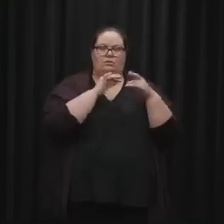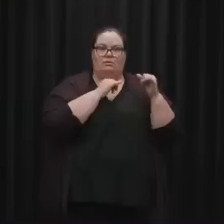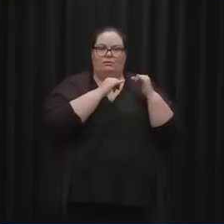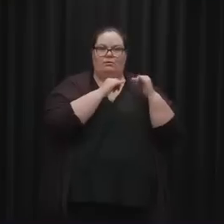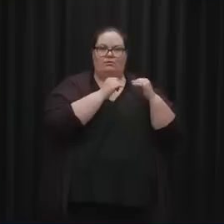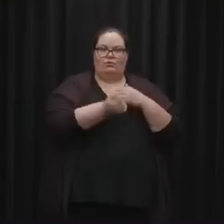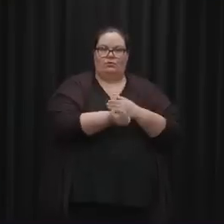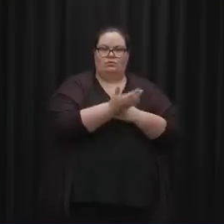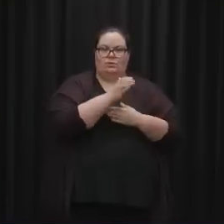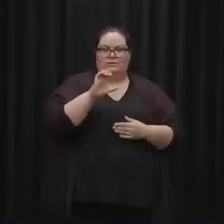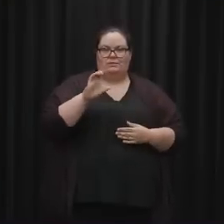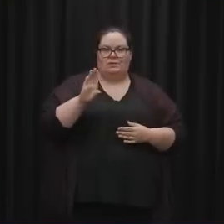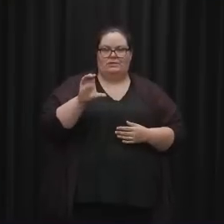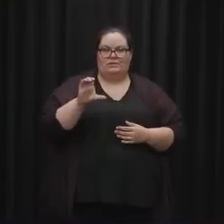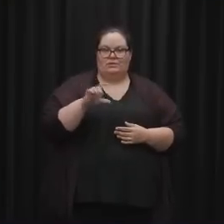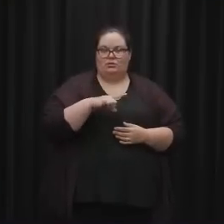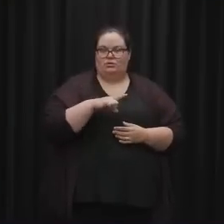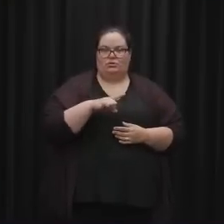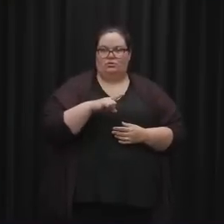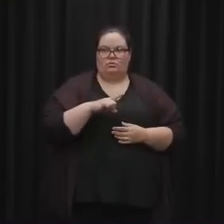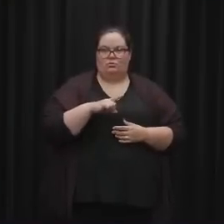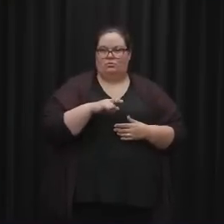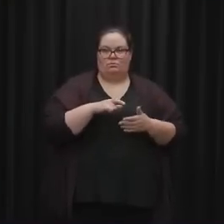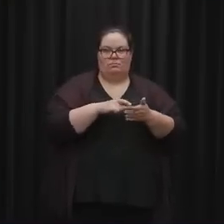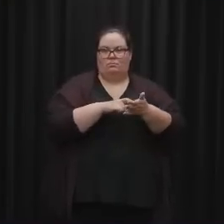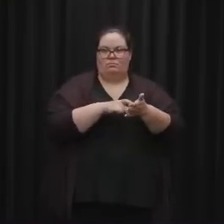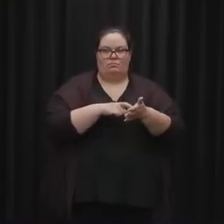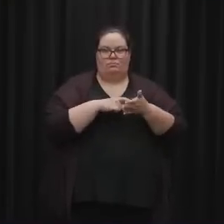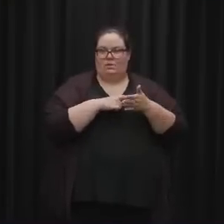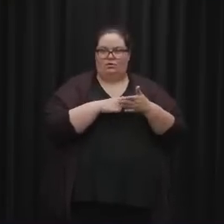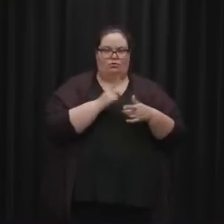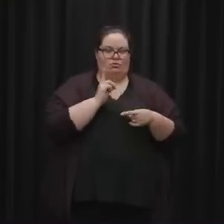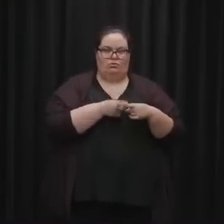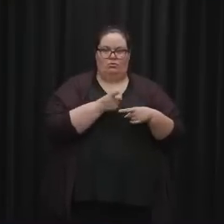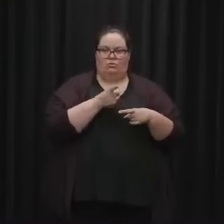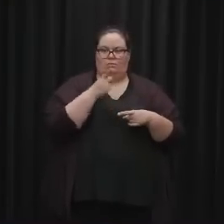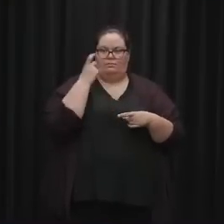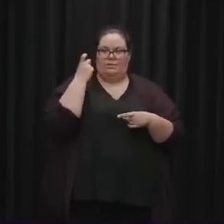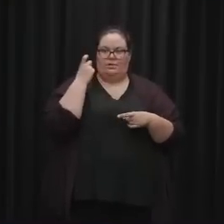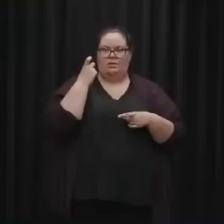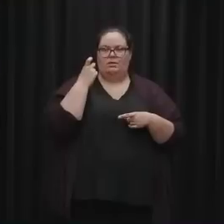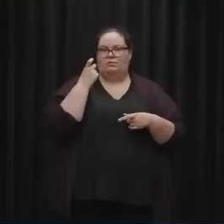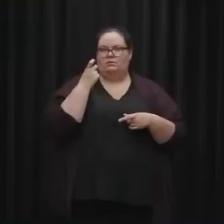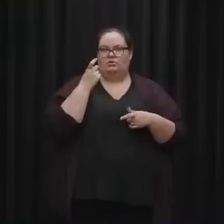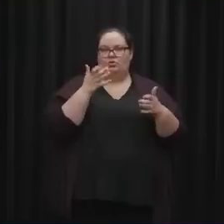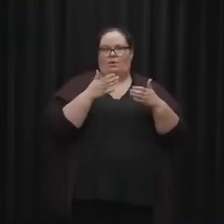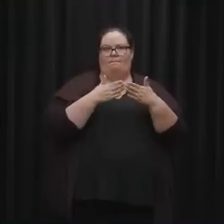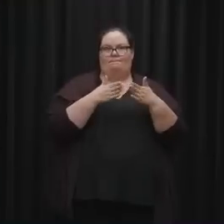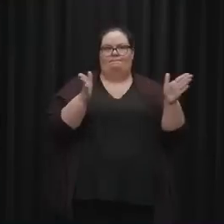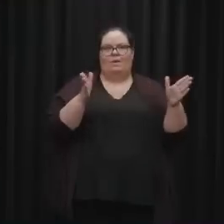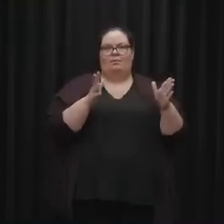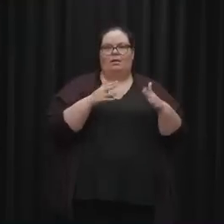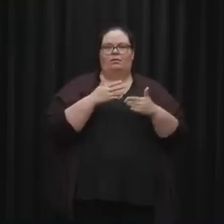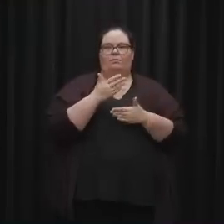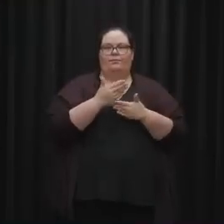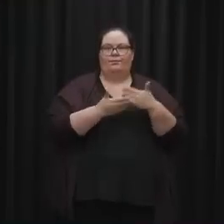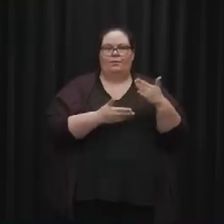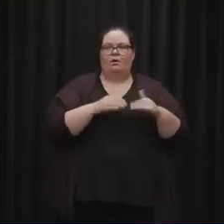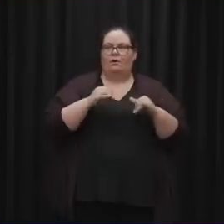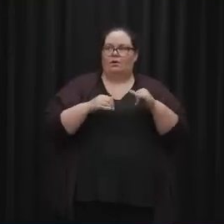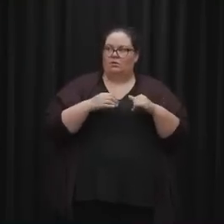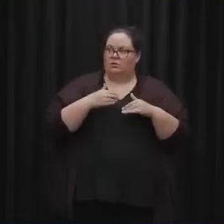CBC this morning that you're not going to make mask mandatory right away because you want the public eased into